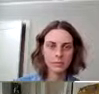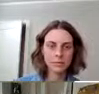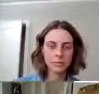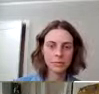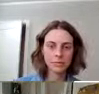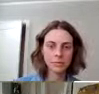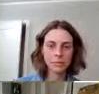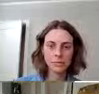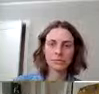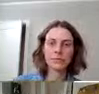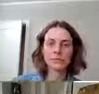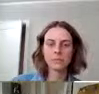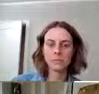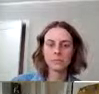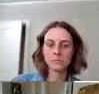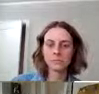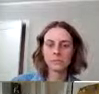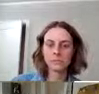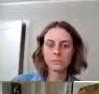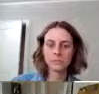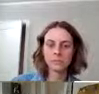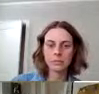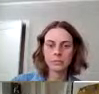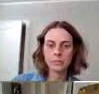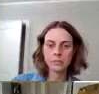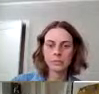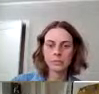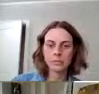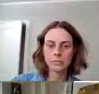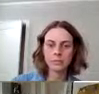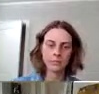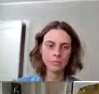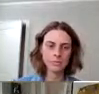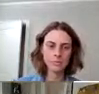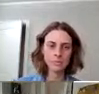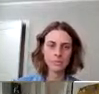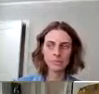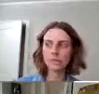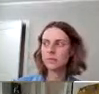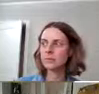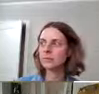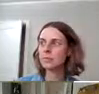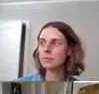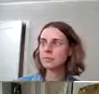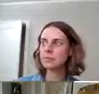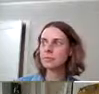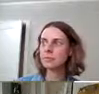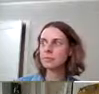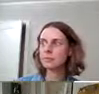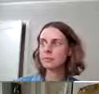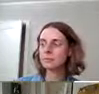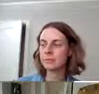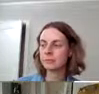Stand on the dock and see pods of sea cows drawn by the warm water overflow of the Florida Power and Light Facility. Gentle and